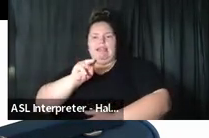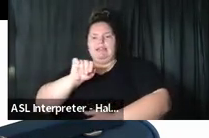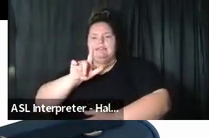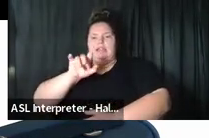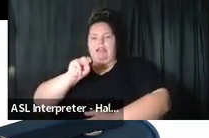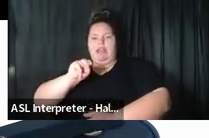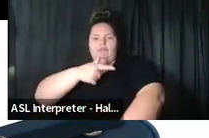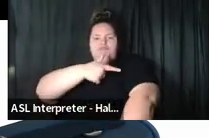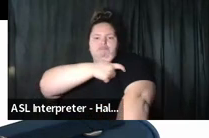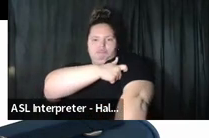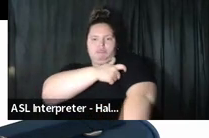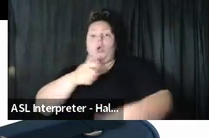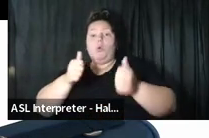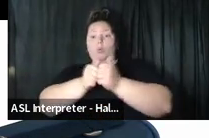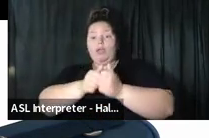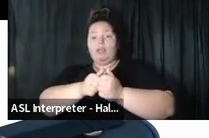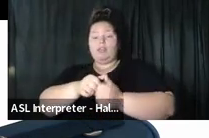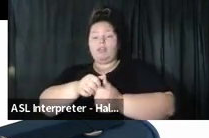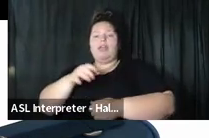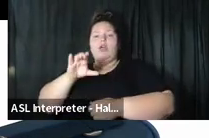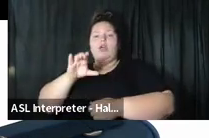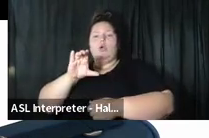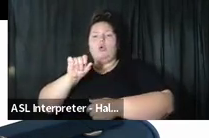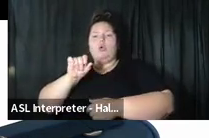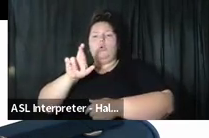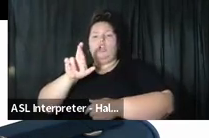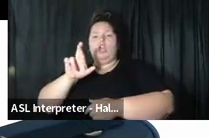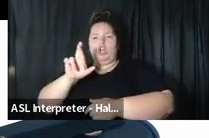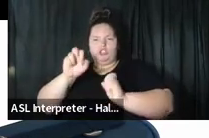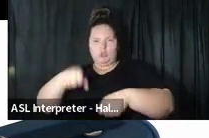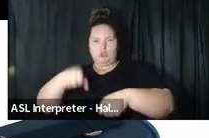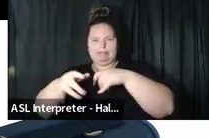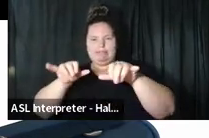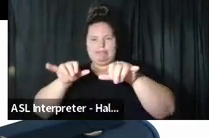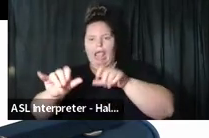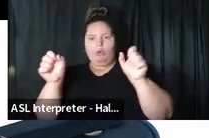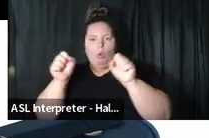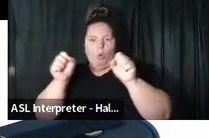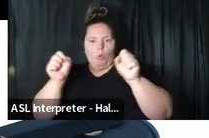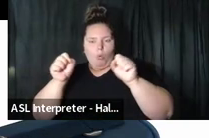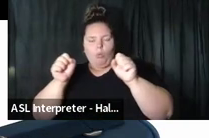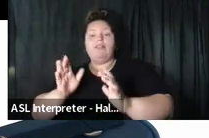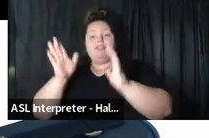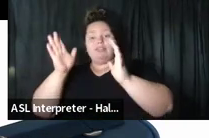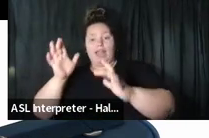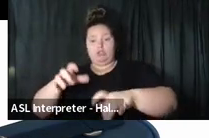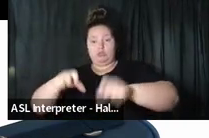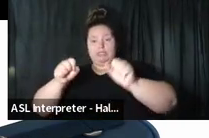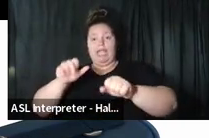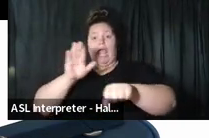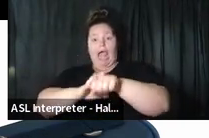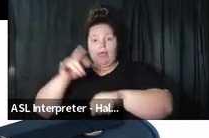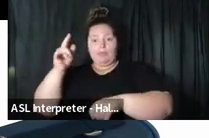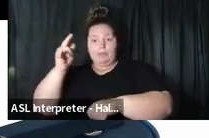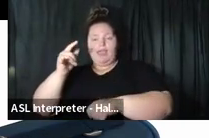that allows you to take your insulin on the plane. And it's nice to come back too with the travel